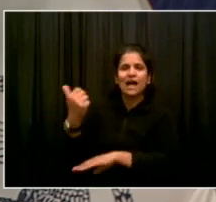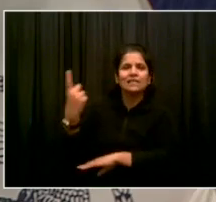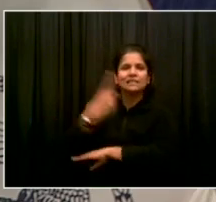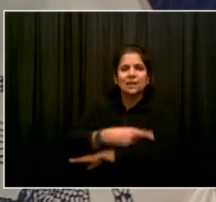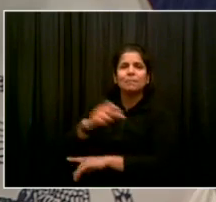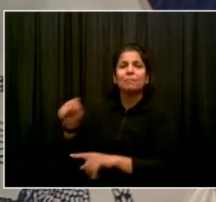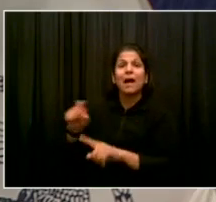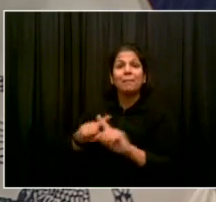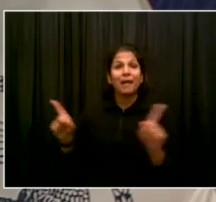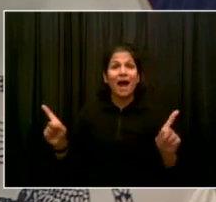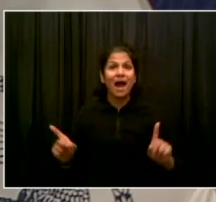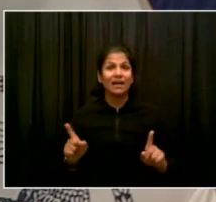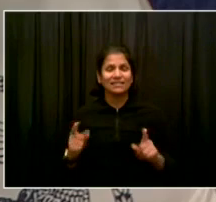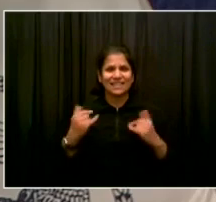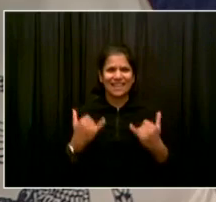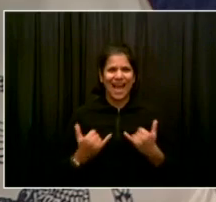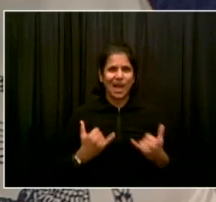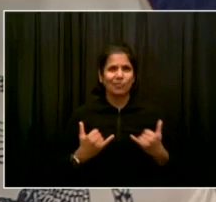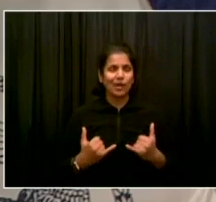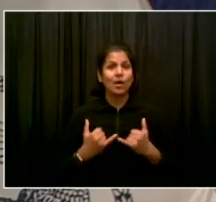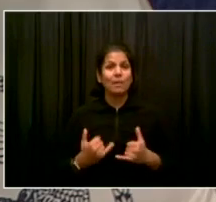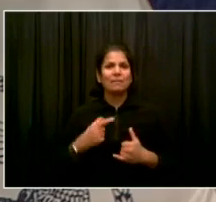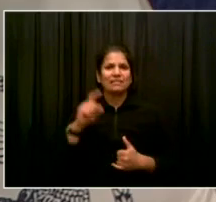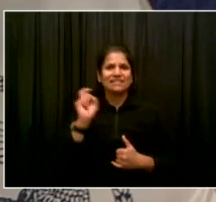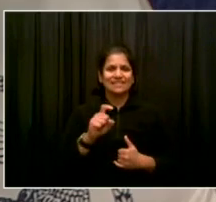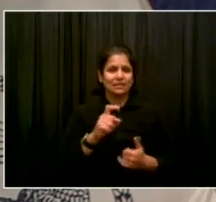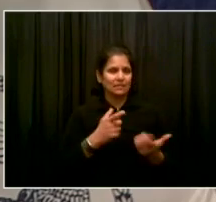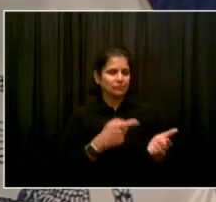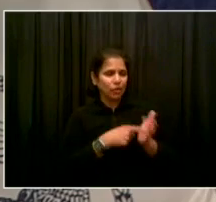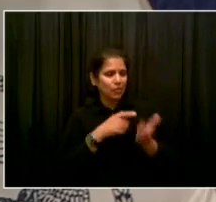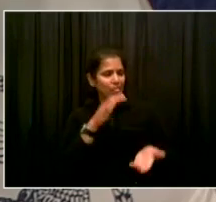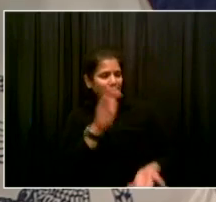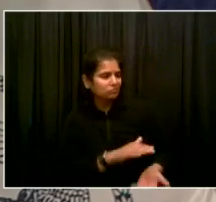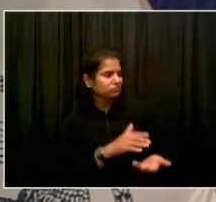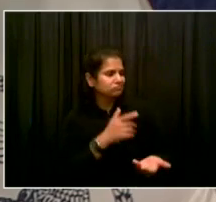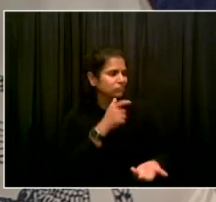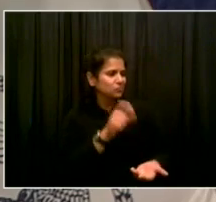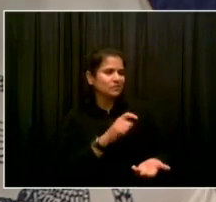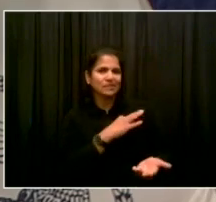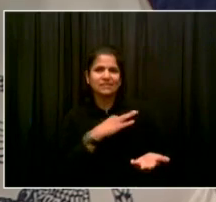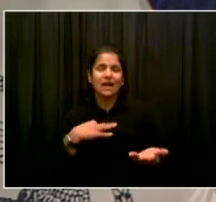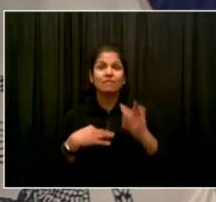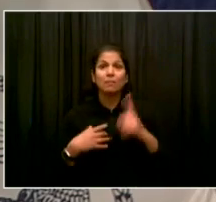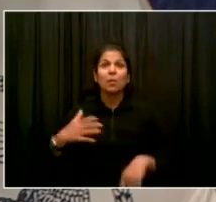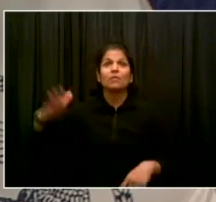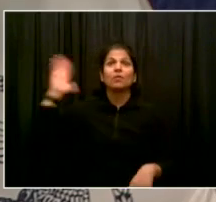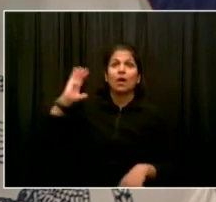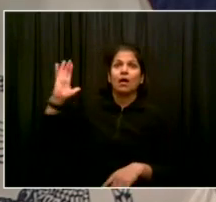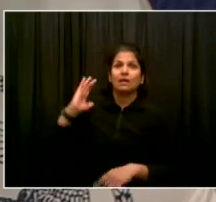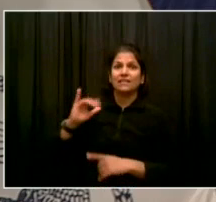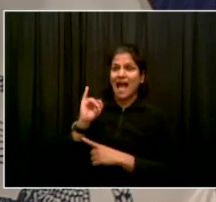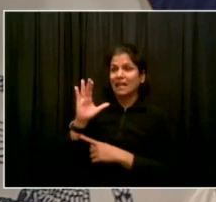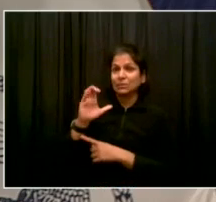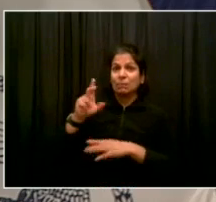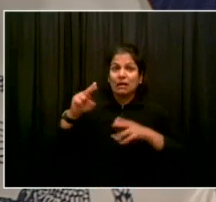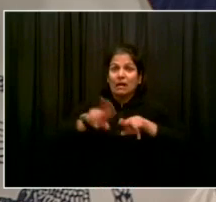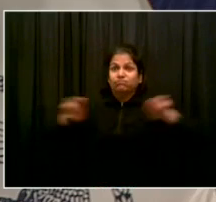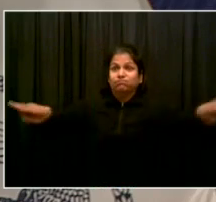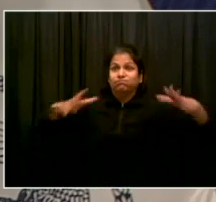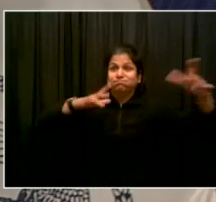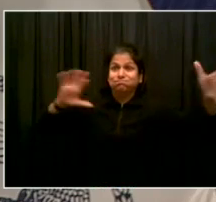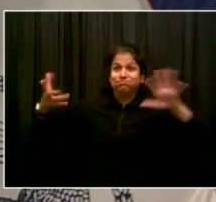means, how many people you're intubating, and what it means that you're doing less, what it means for your staffing? Yes, sir. Thank you.